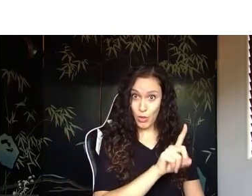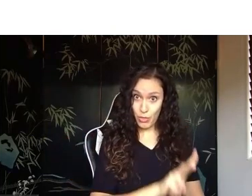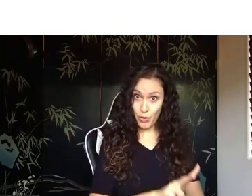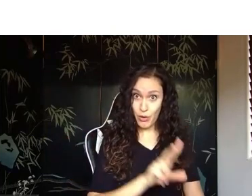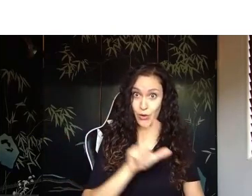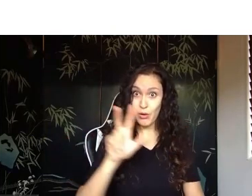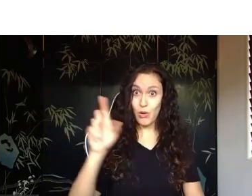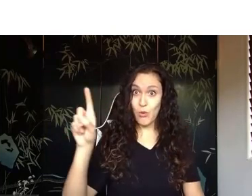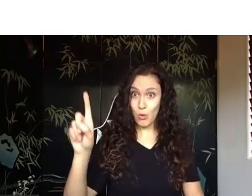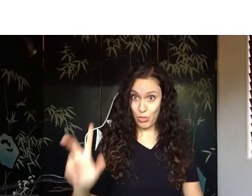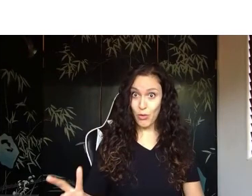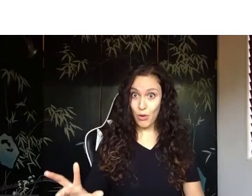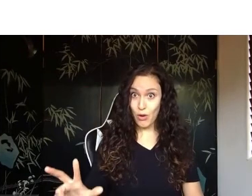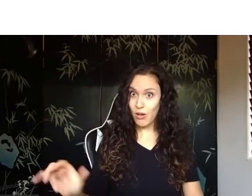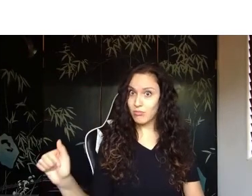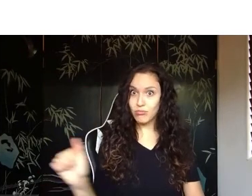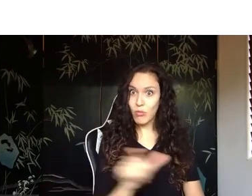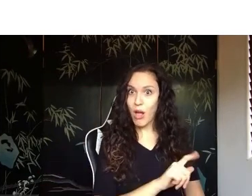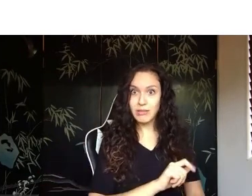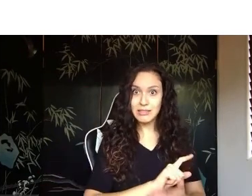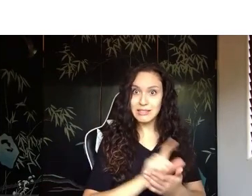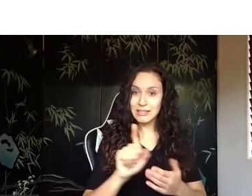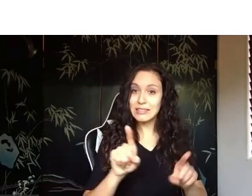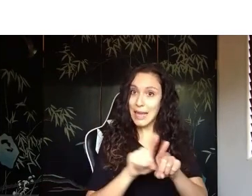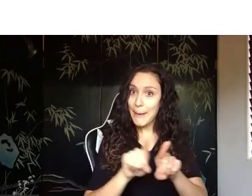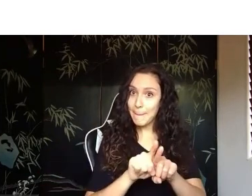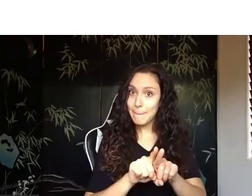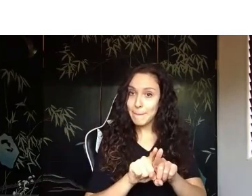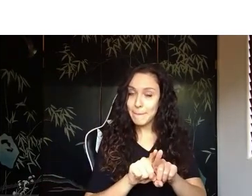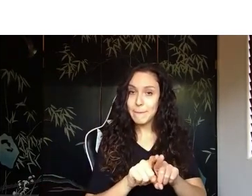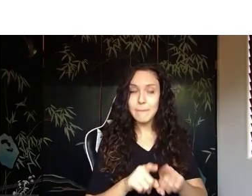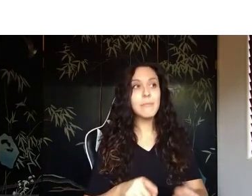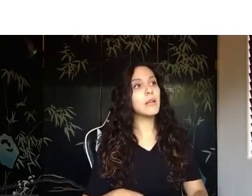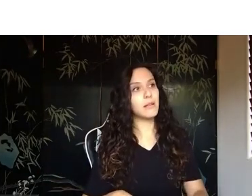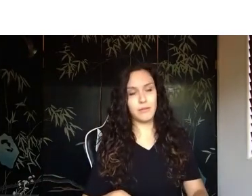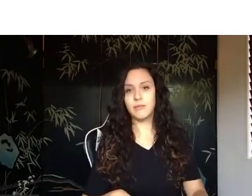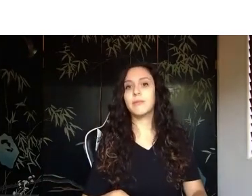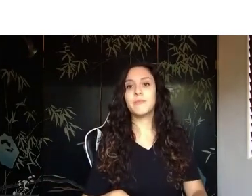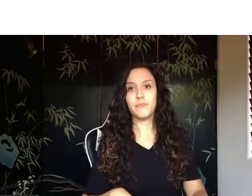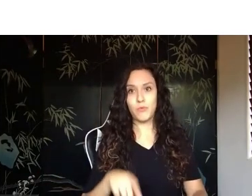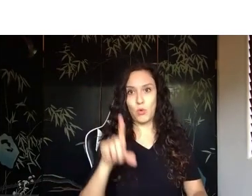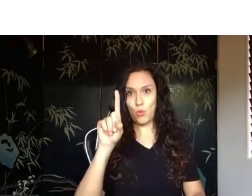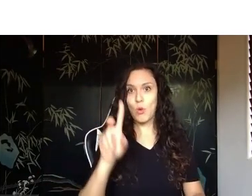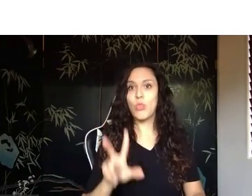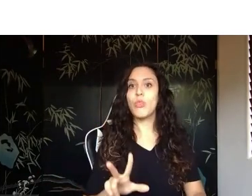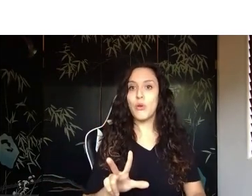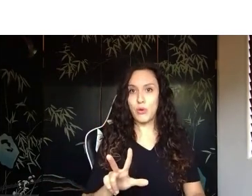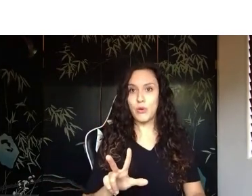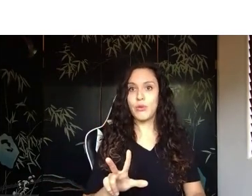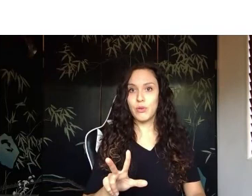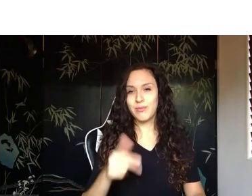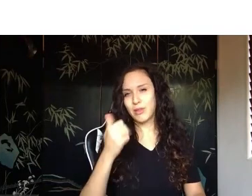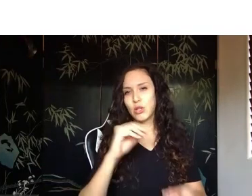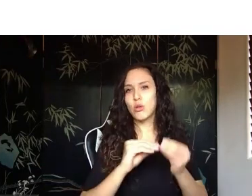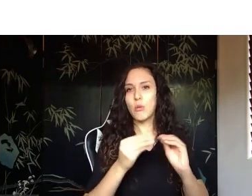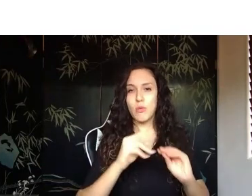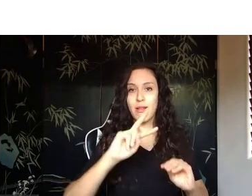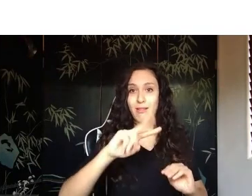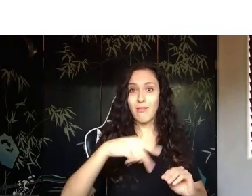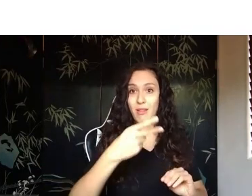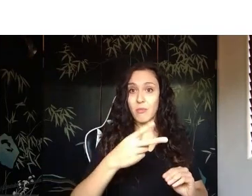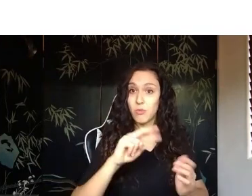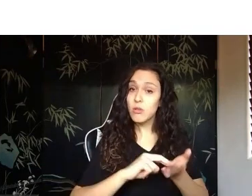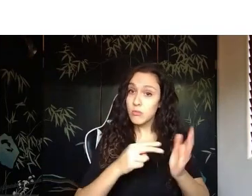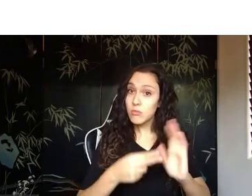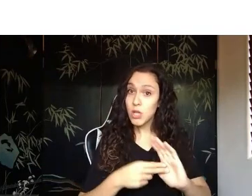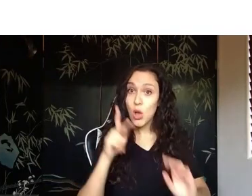numbers are all the same? It's still proportional. Even though it's not 3 like those ones, it's 1/3